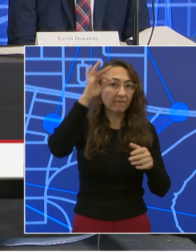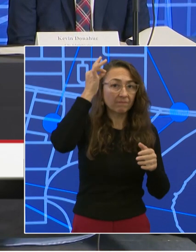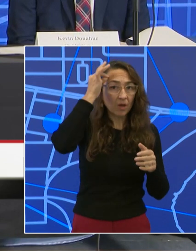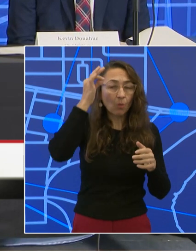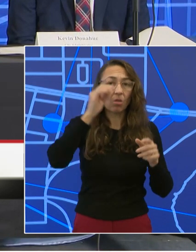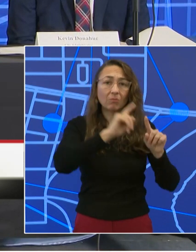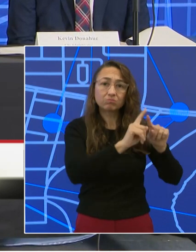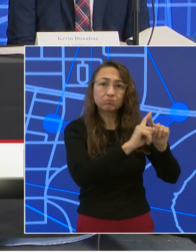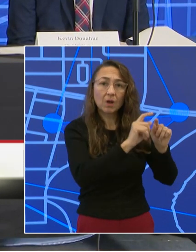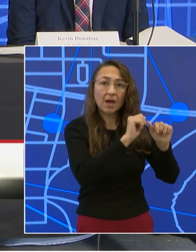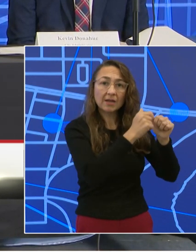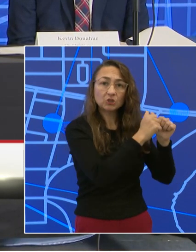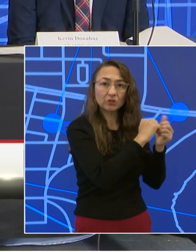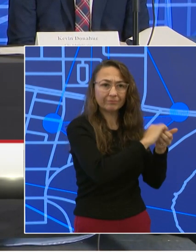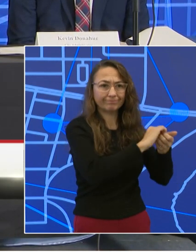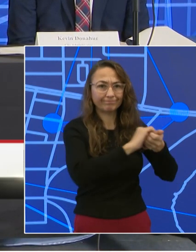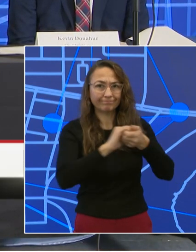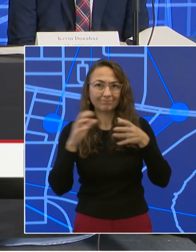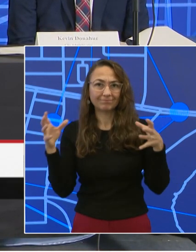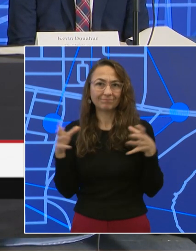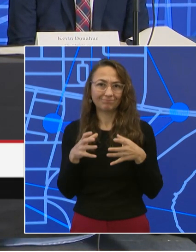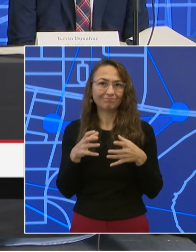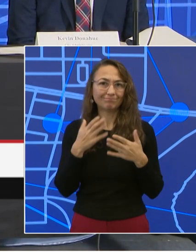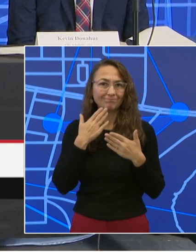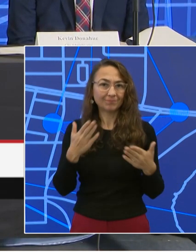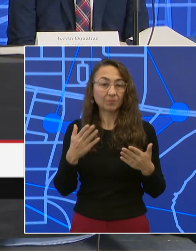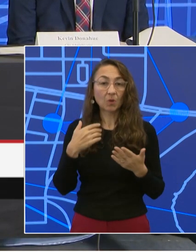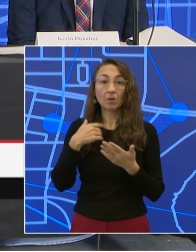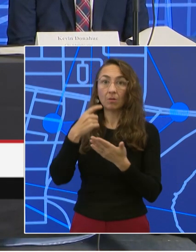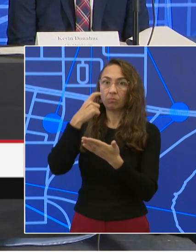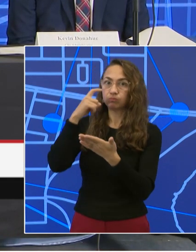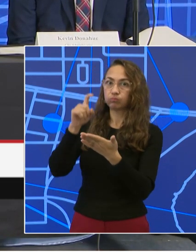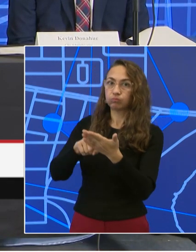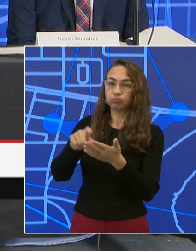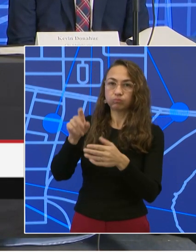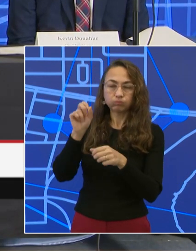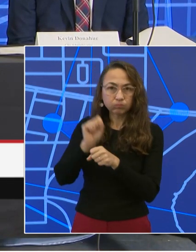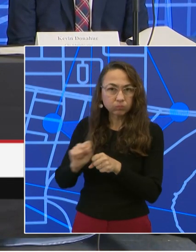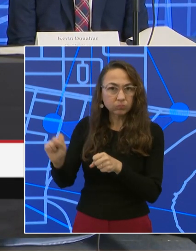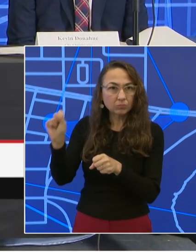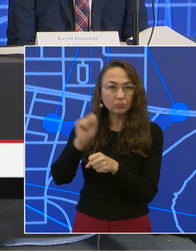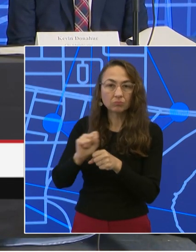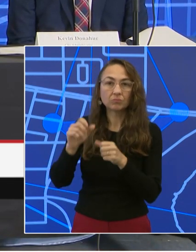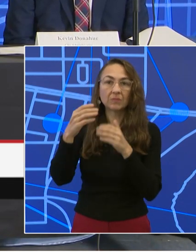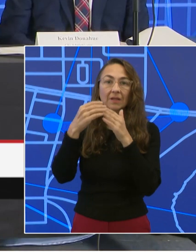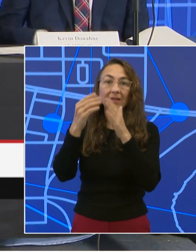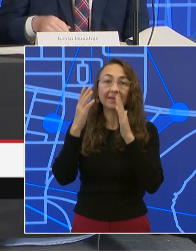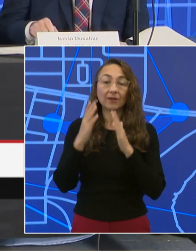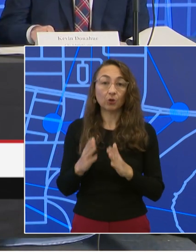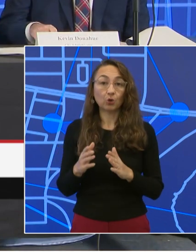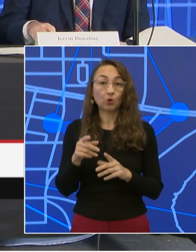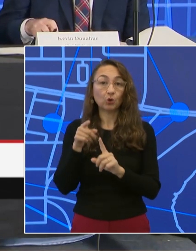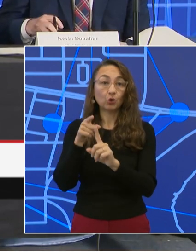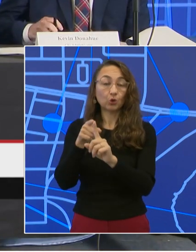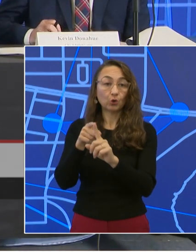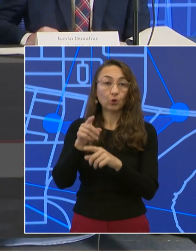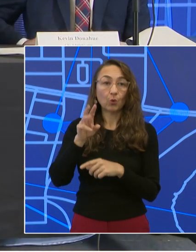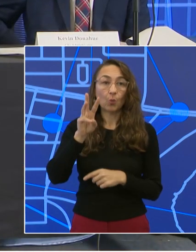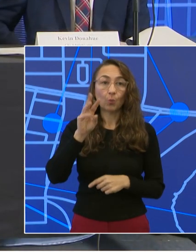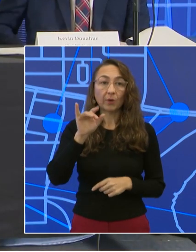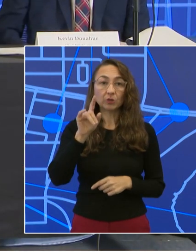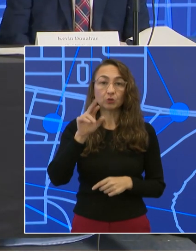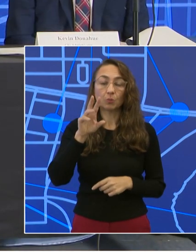want to acknowledge the hard work and leadership of Councilmember Brooke Pinto, who is the Ward 2 council member and